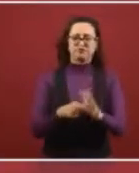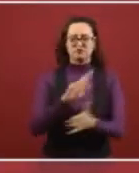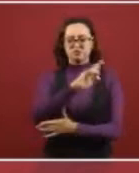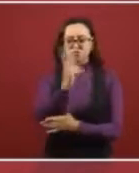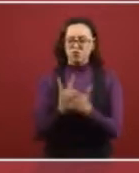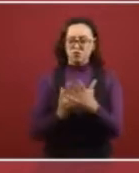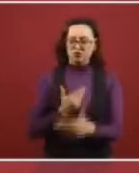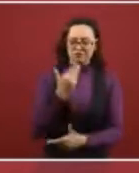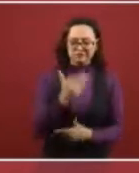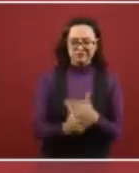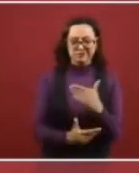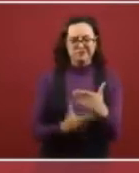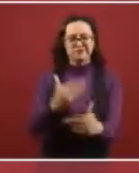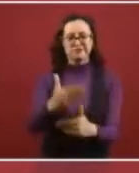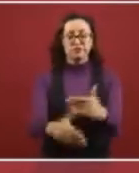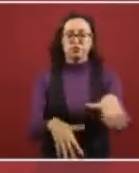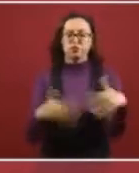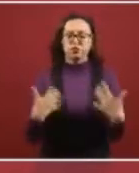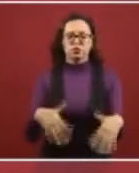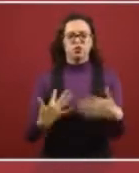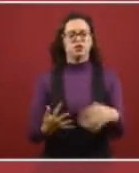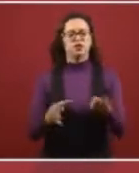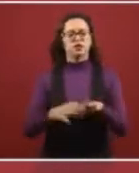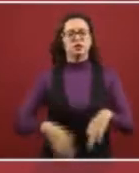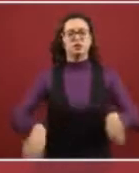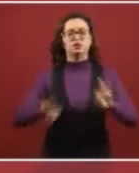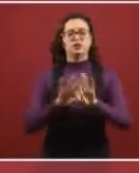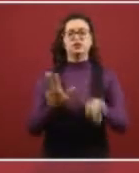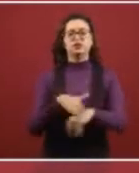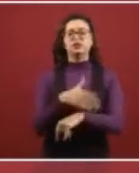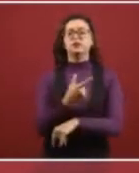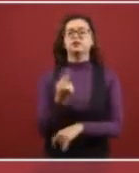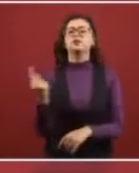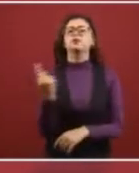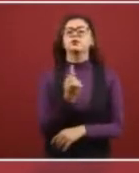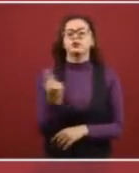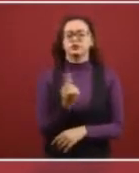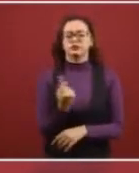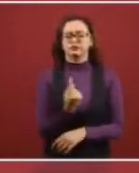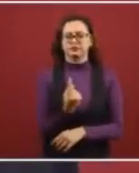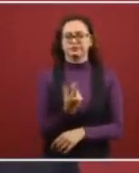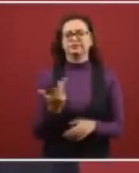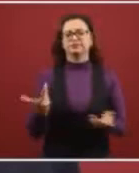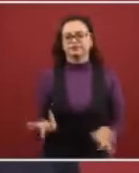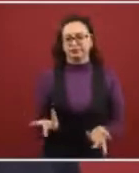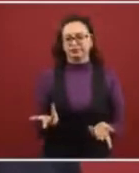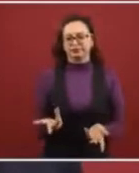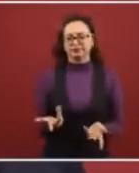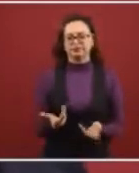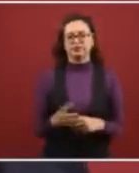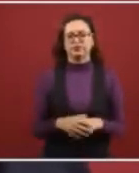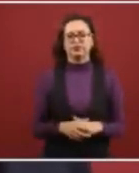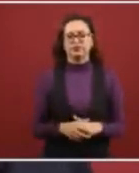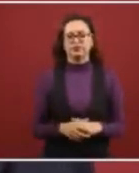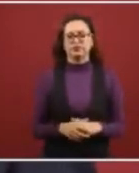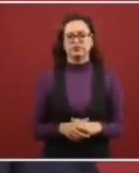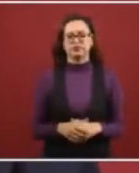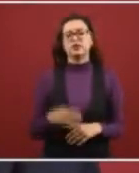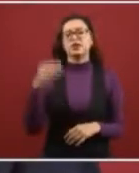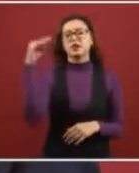we're going to inform how we're dealing with this important program, because it means